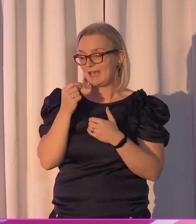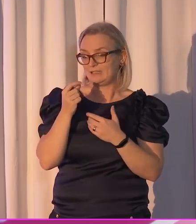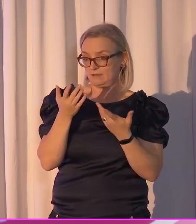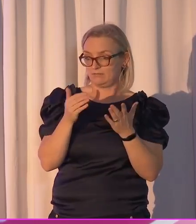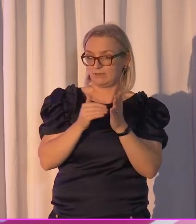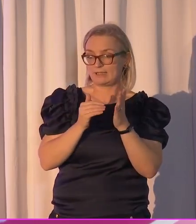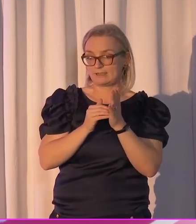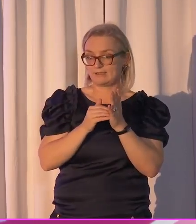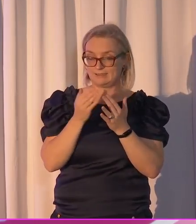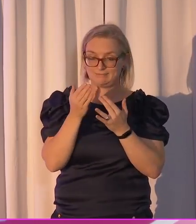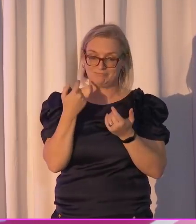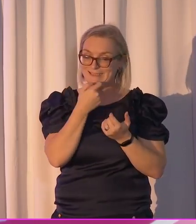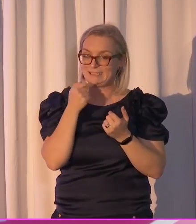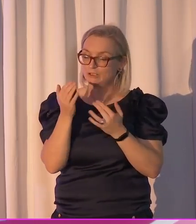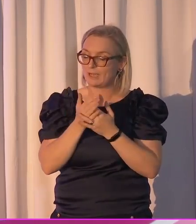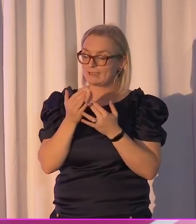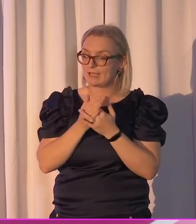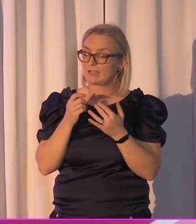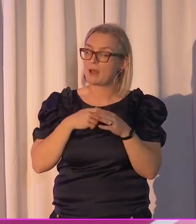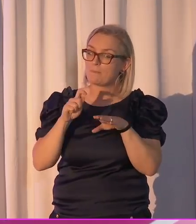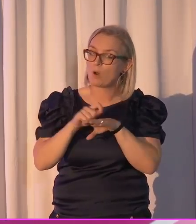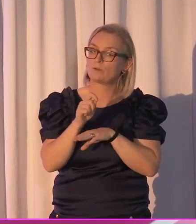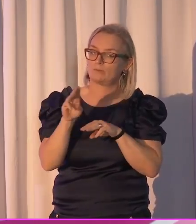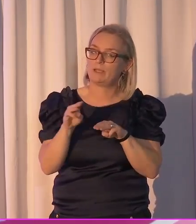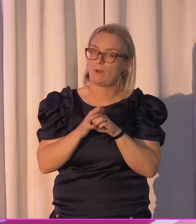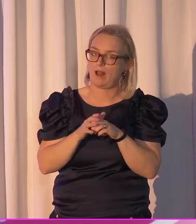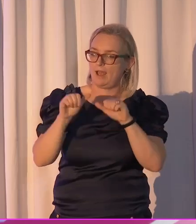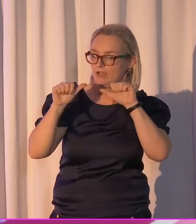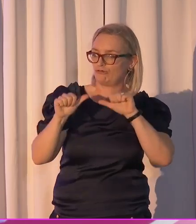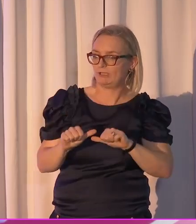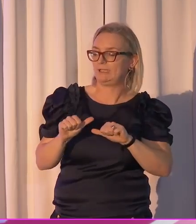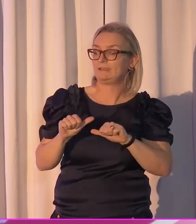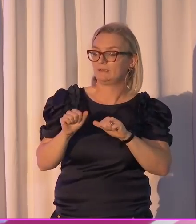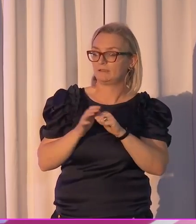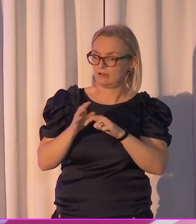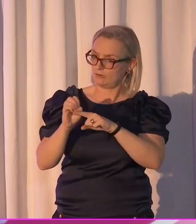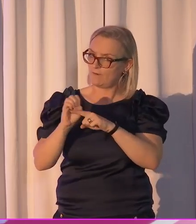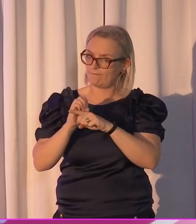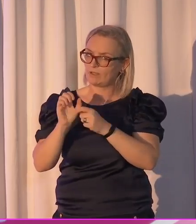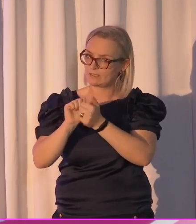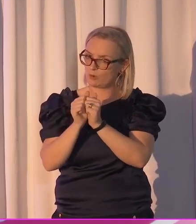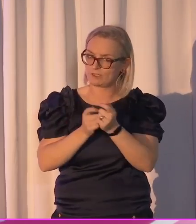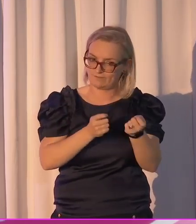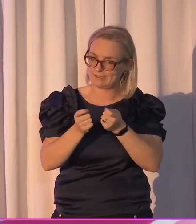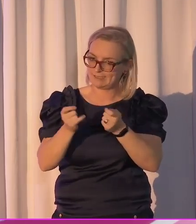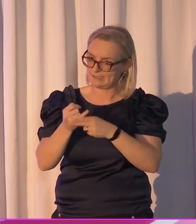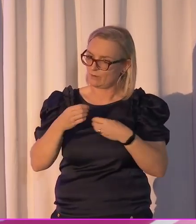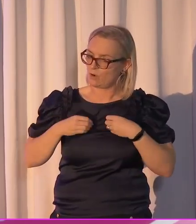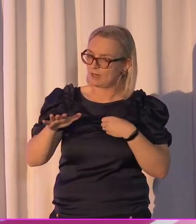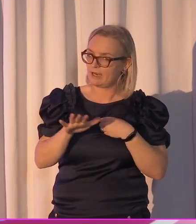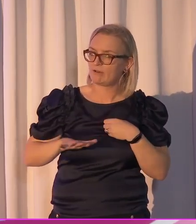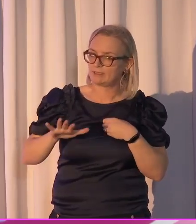easy for them to access. And most respondents also agreed that there were sufficient sports and leisure facilities in their